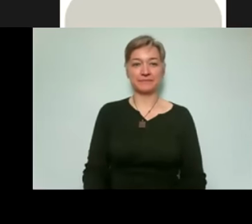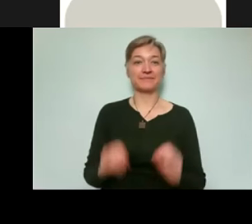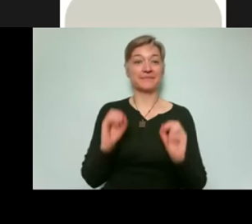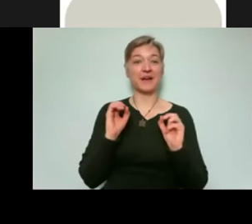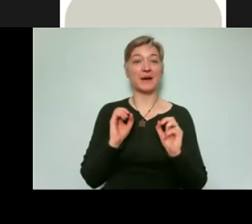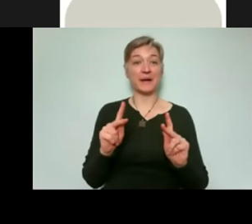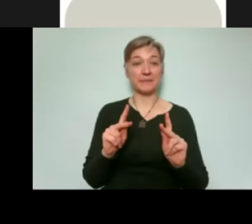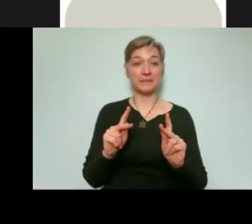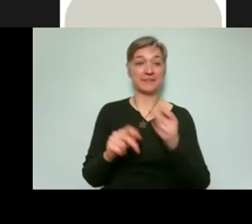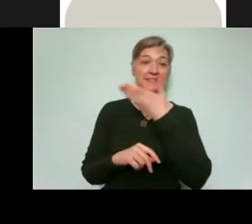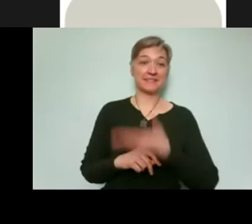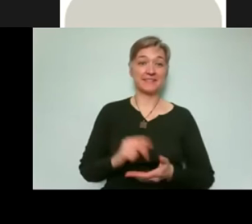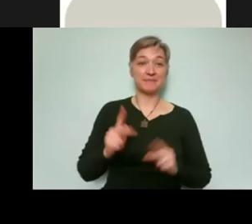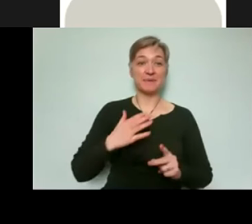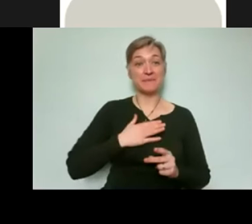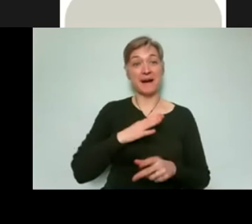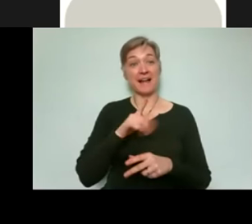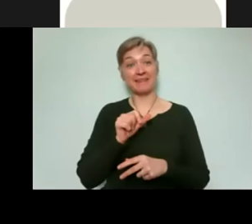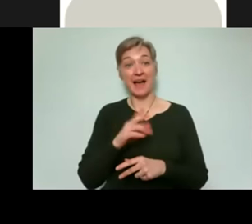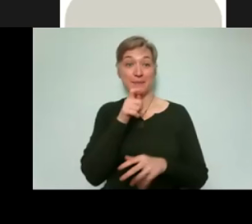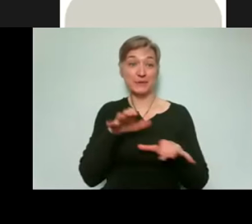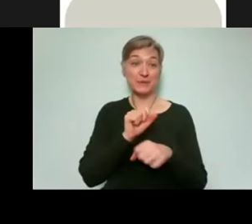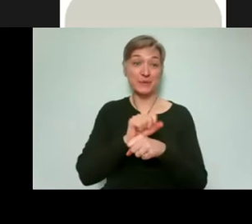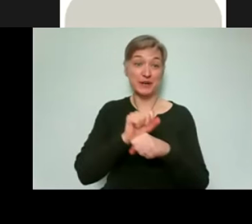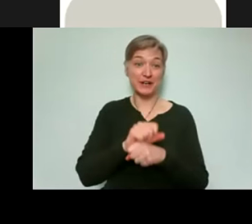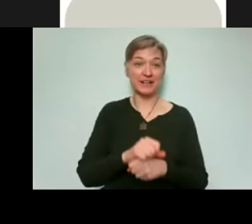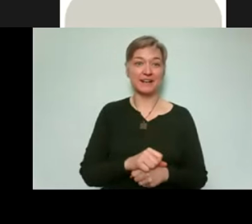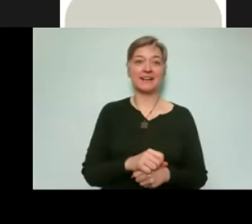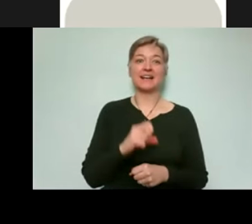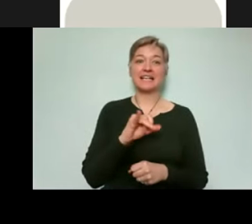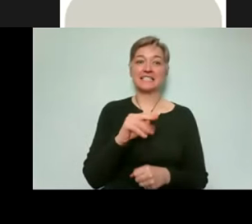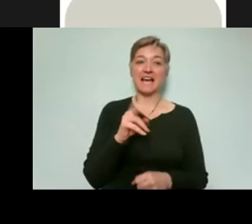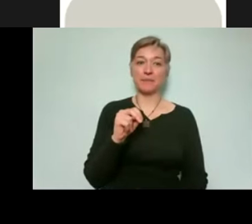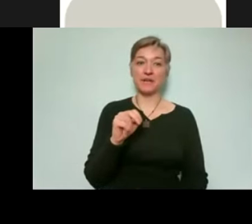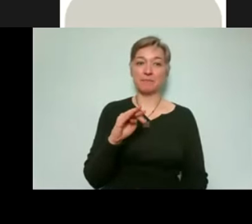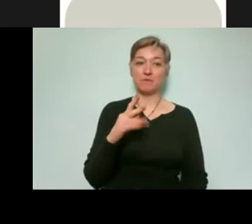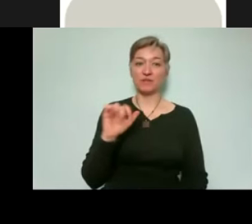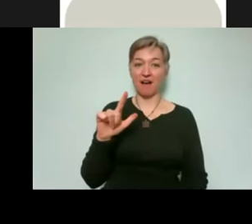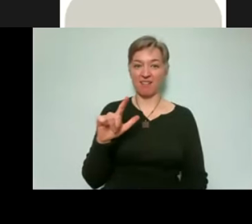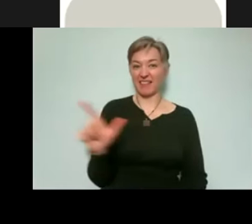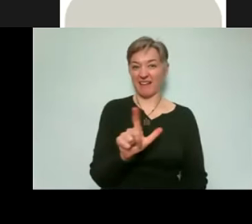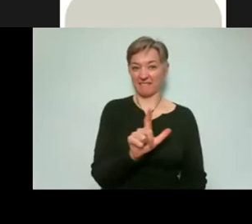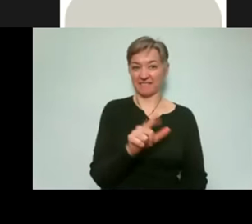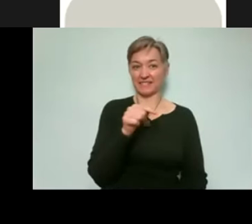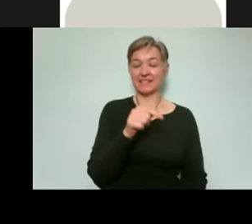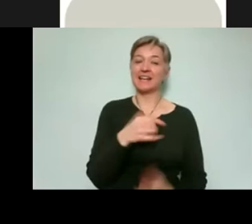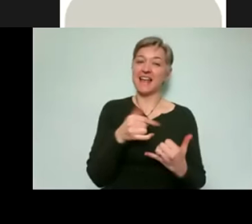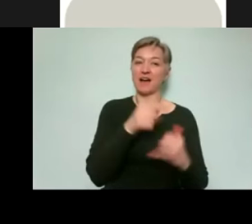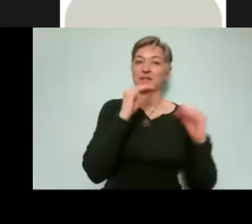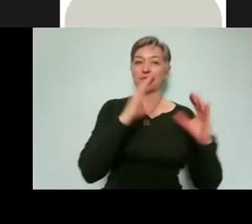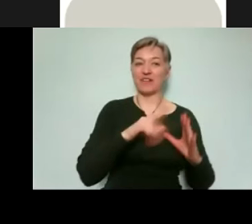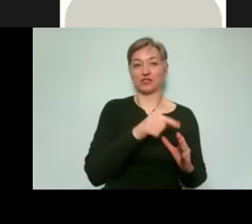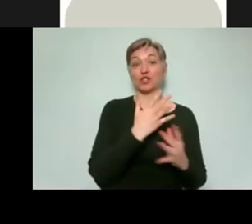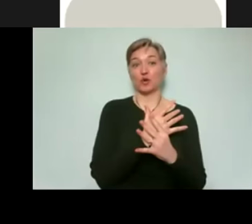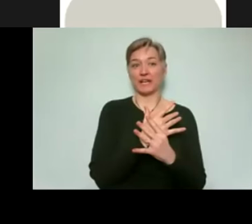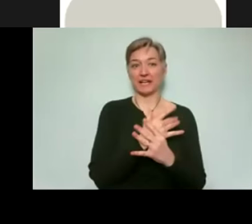Okay, so these are the people in my lab that did the work. This project was led by Simon Musil, who you see on the left. He's now a professor in Germany,